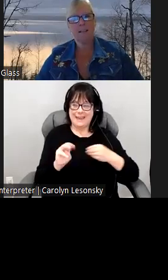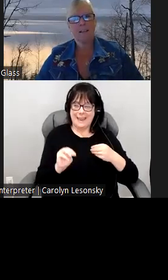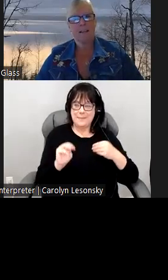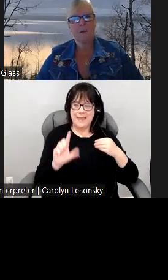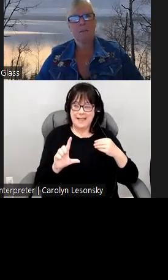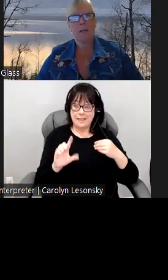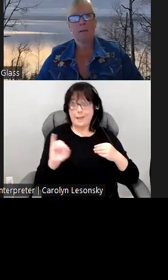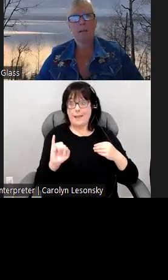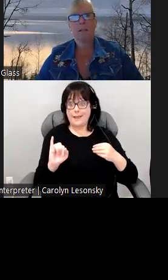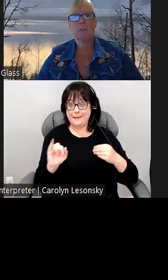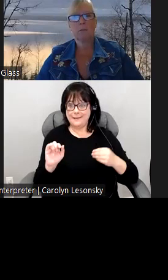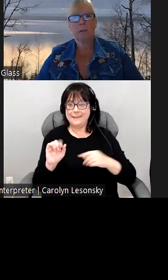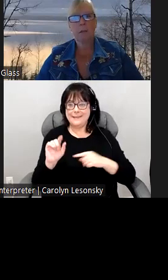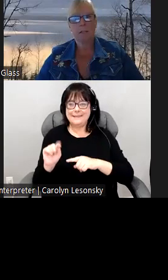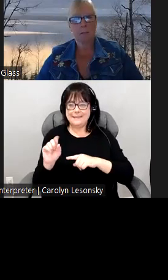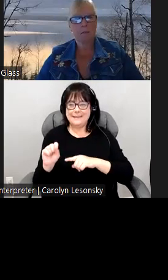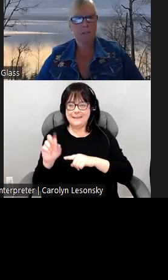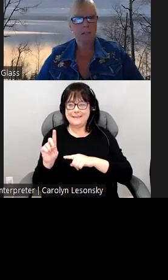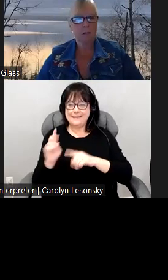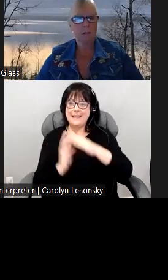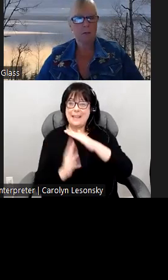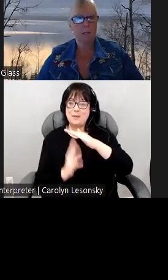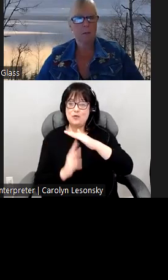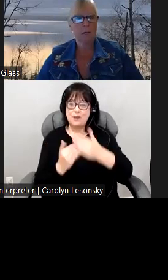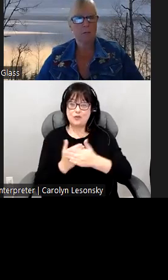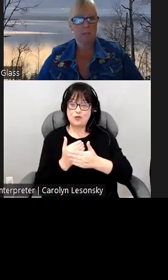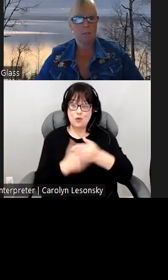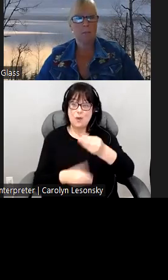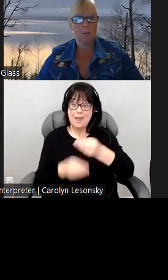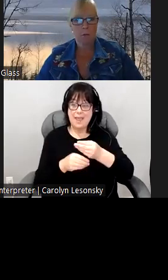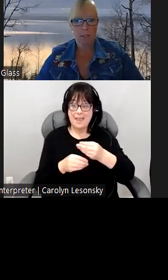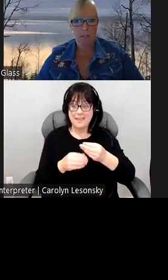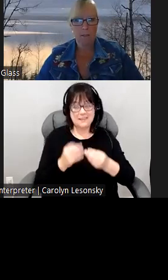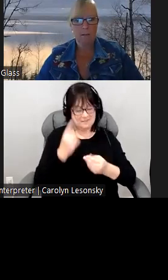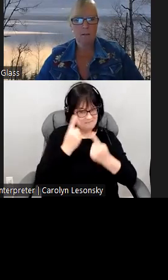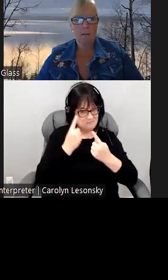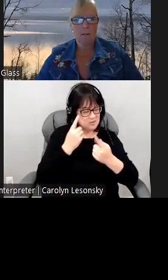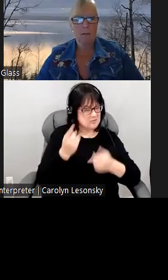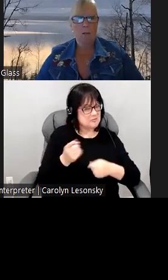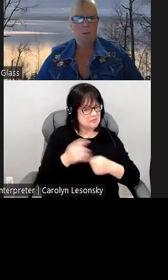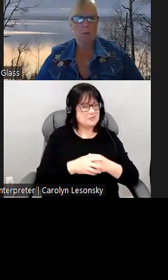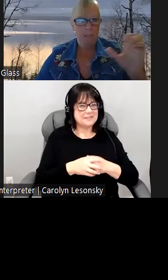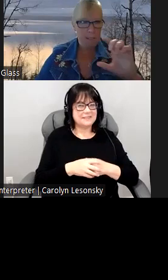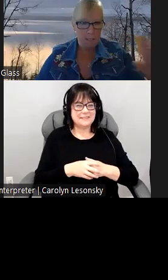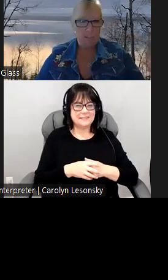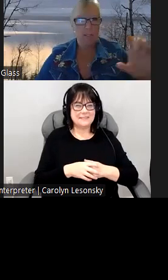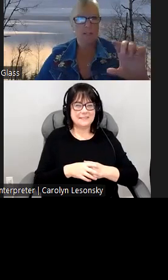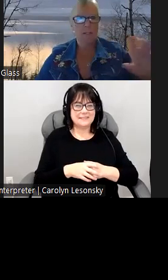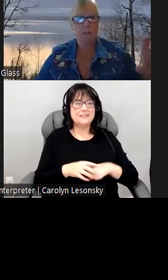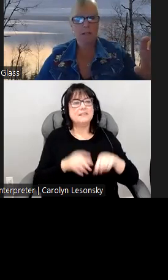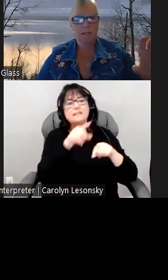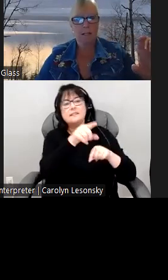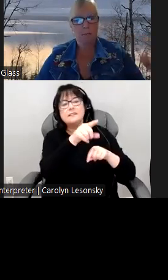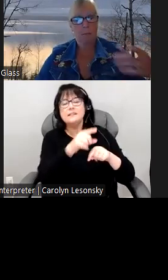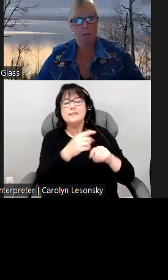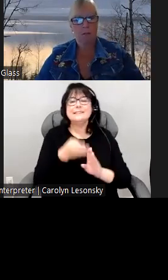Kathy. Kathy's referring back to the previous slide where newcomer and visible minority were listed as things that are